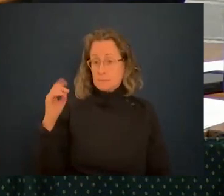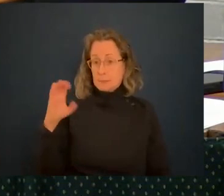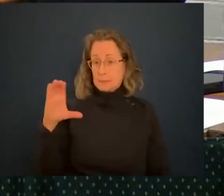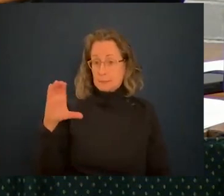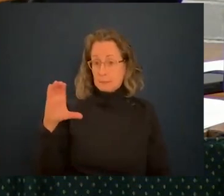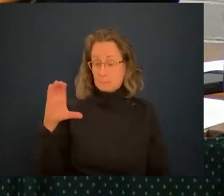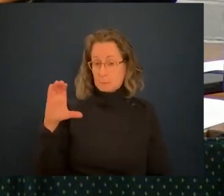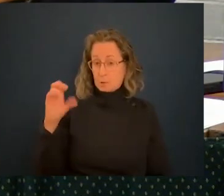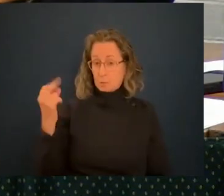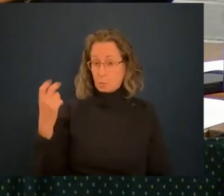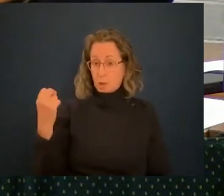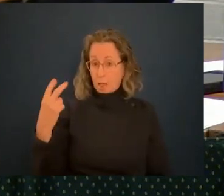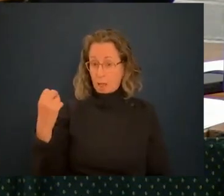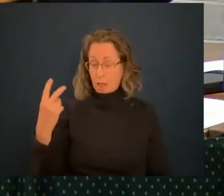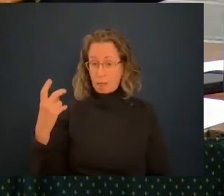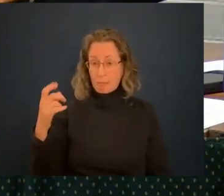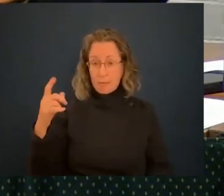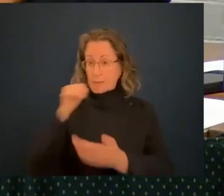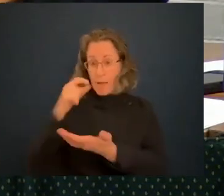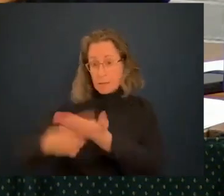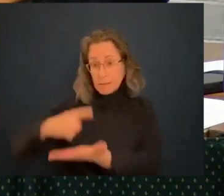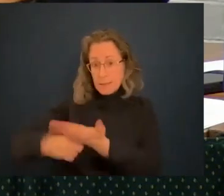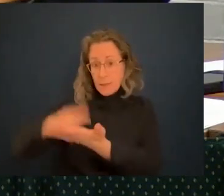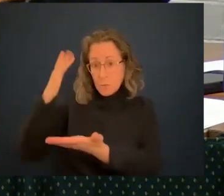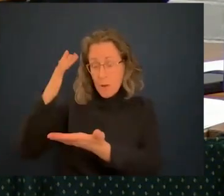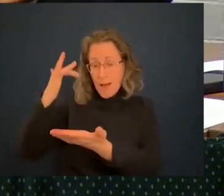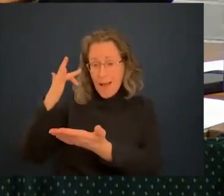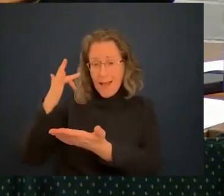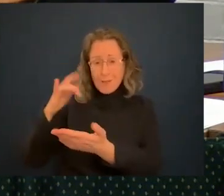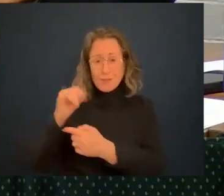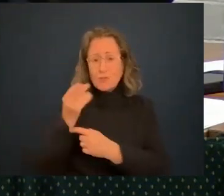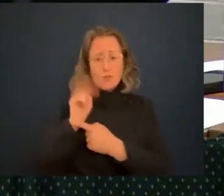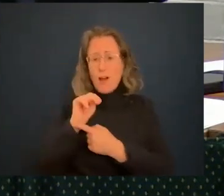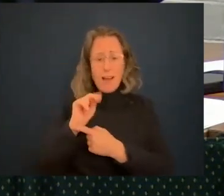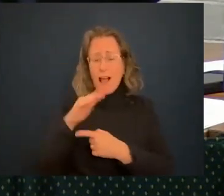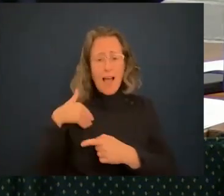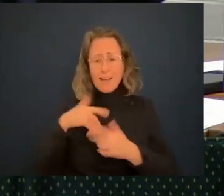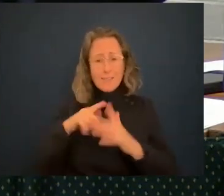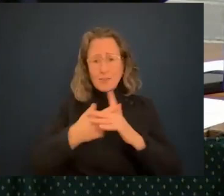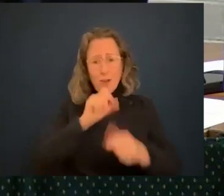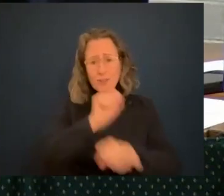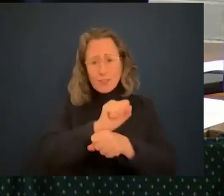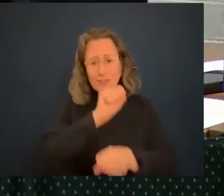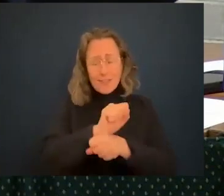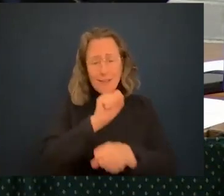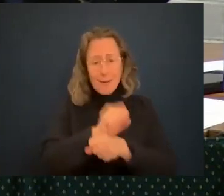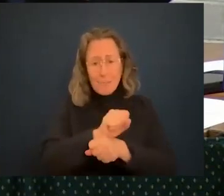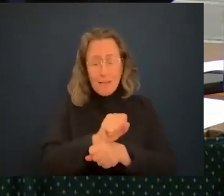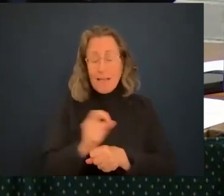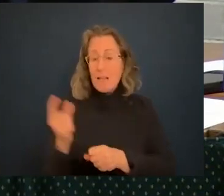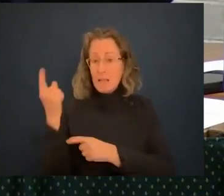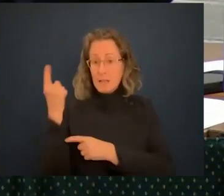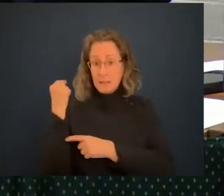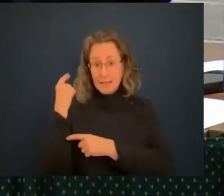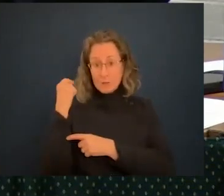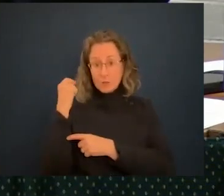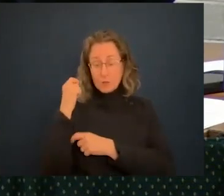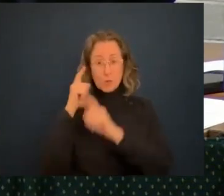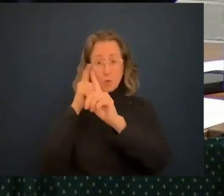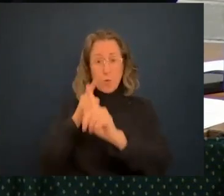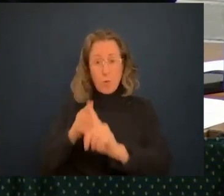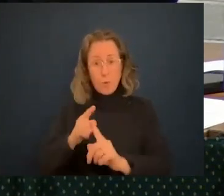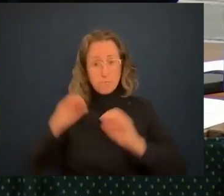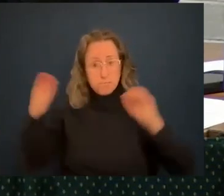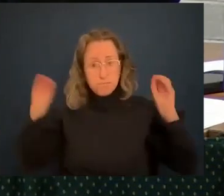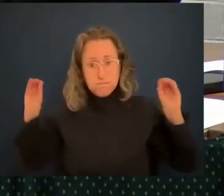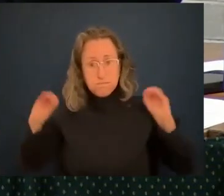asked for it partly because John wasn't even here you know and like last year we didn't get to that goal setting because I I don't